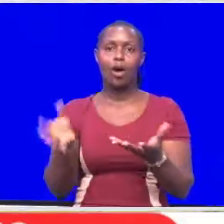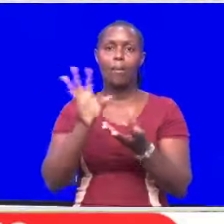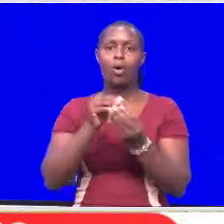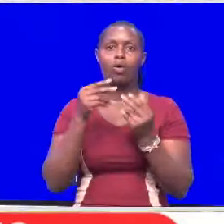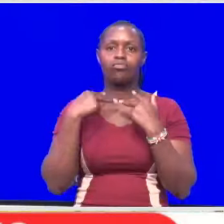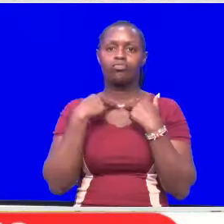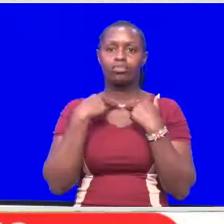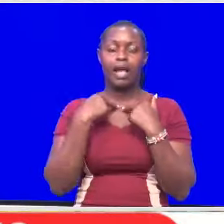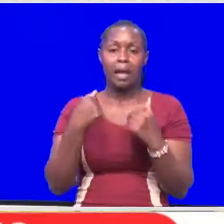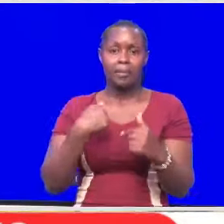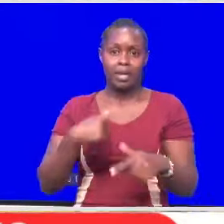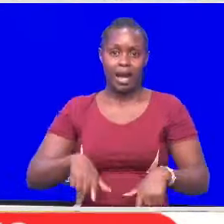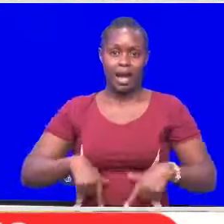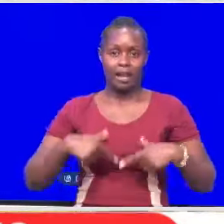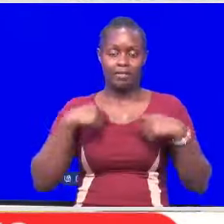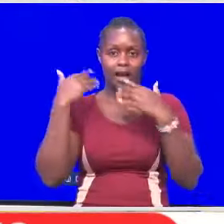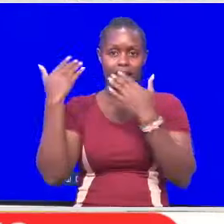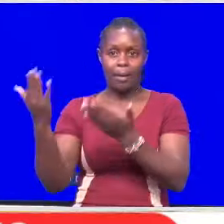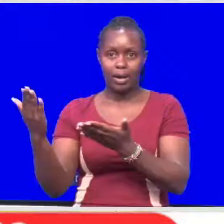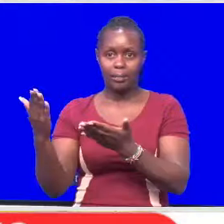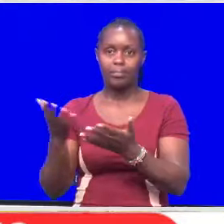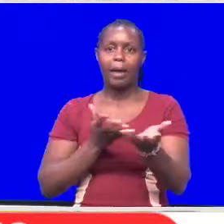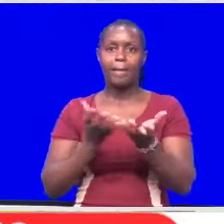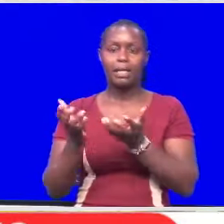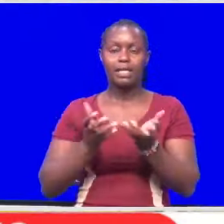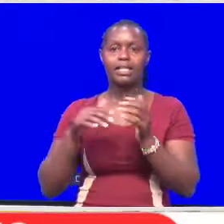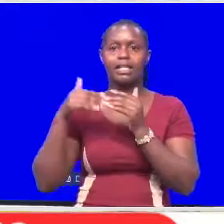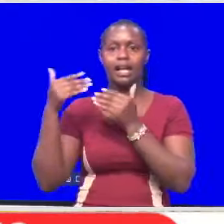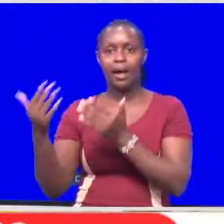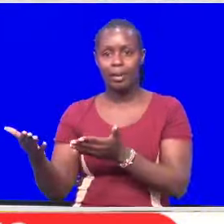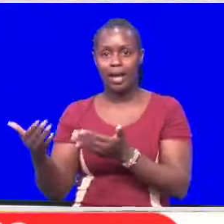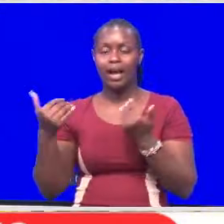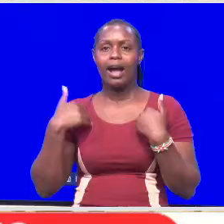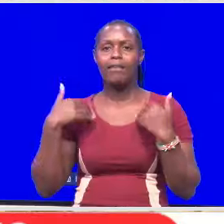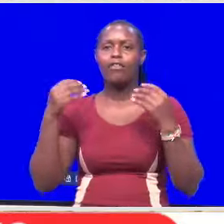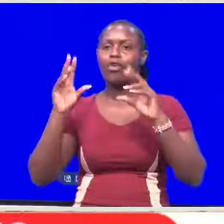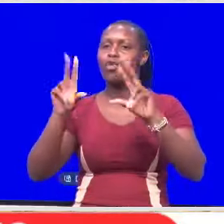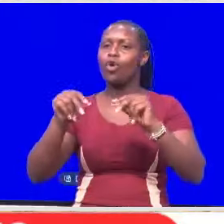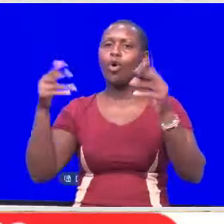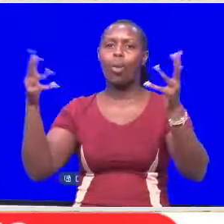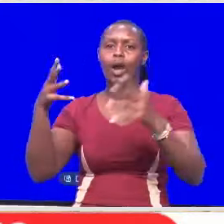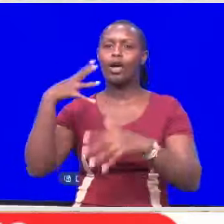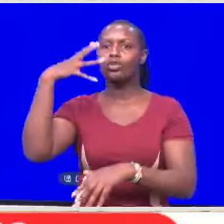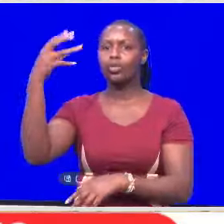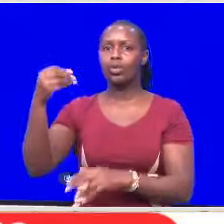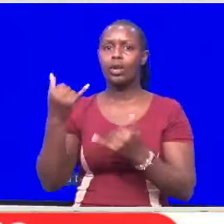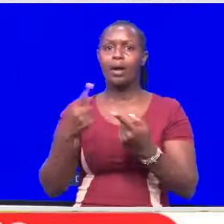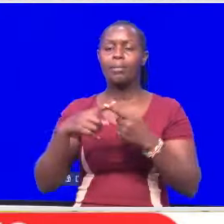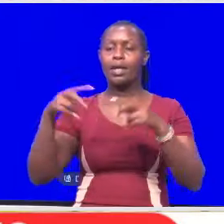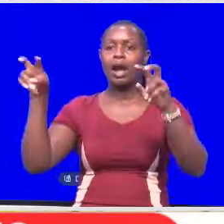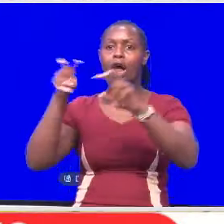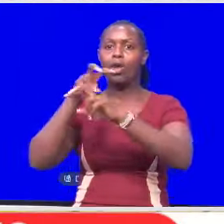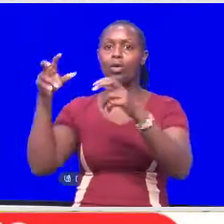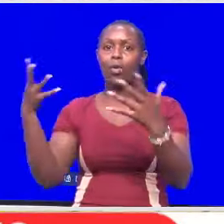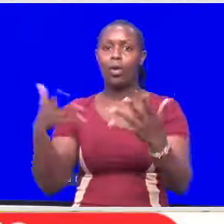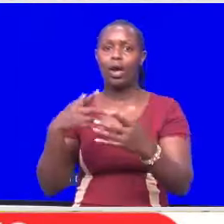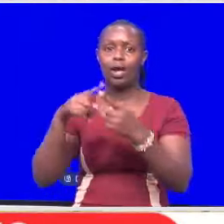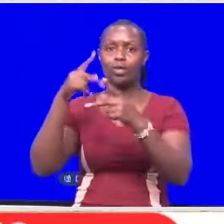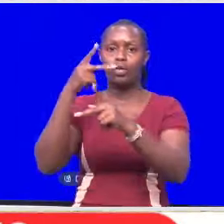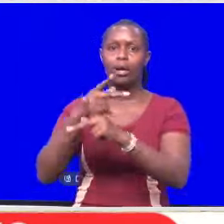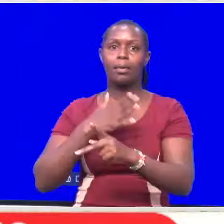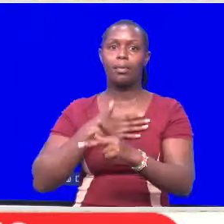na ndio makao yangu ndio kila kitu. Sikuwa na mali pengine pa kwenda. Sasa ni kwenda kutafuta kwa kuweka vitu. Muda umekuwa